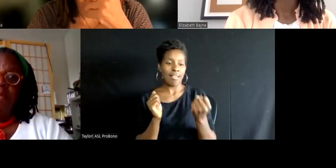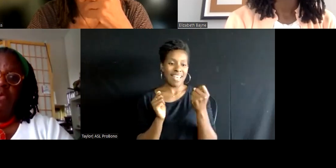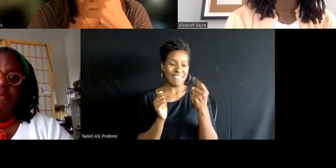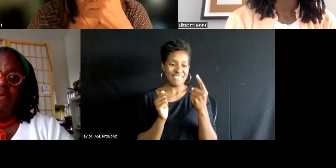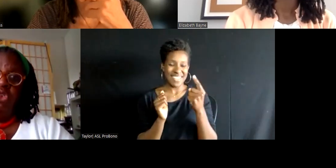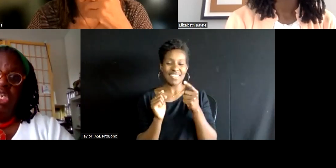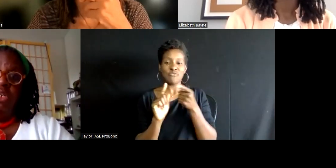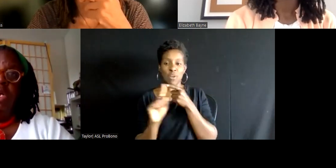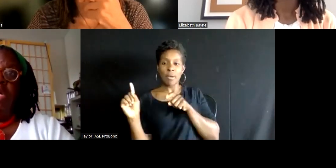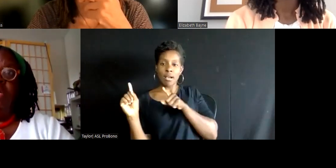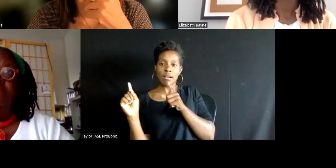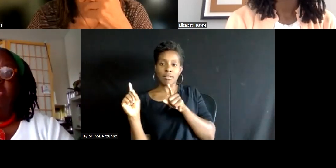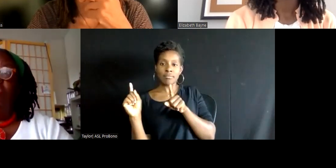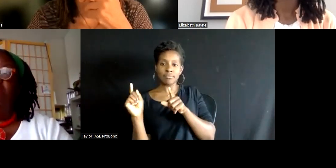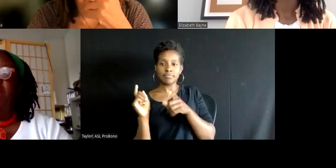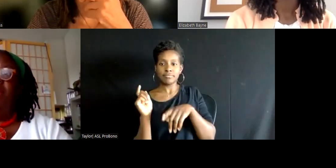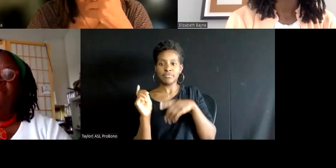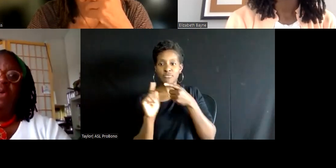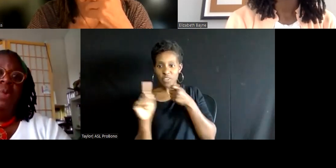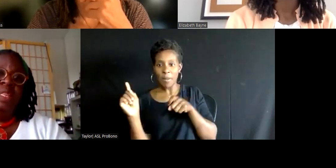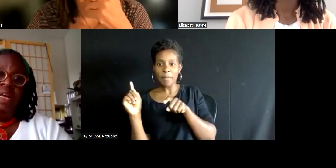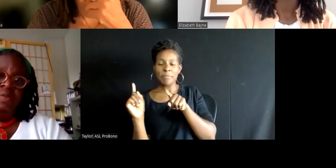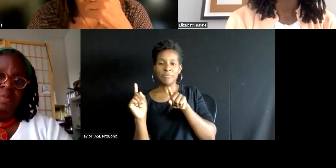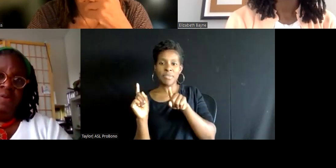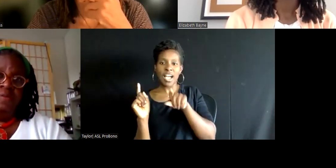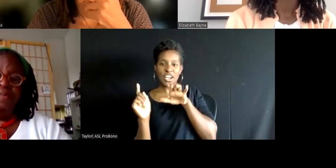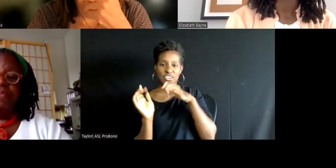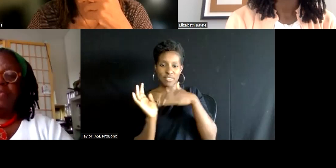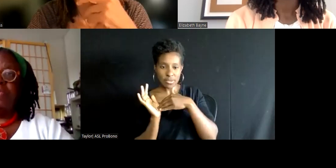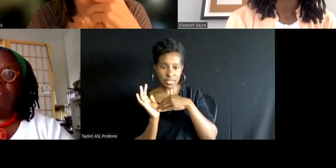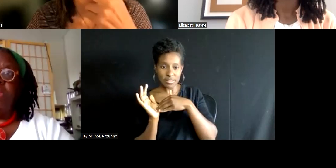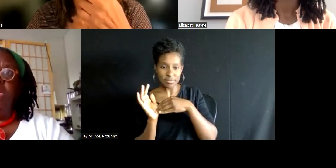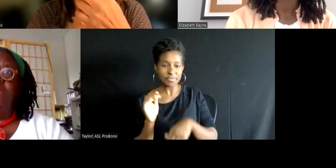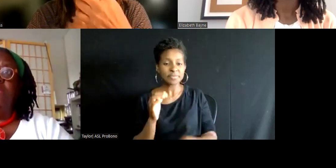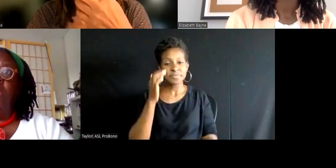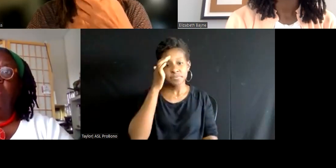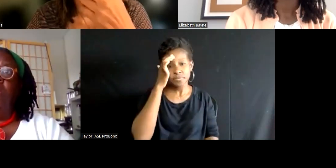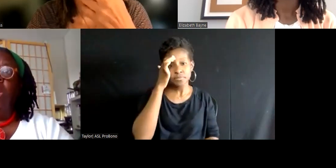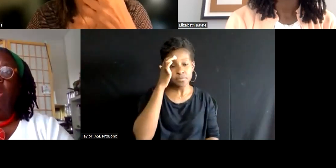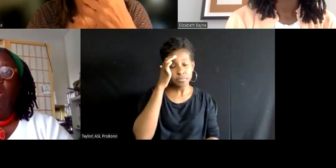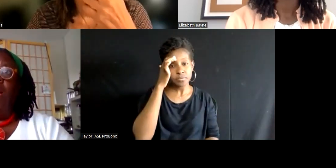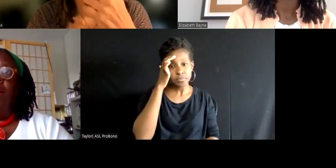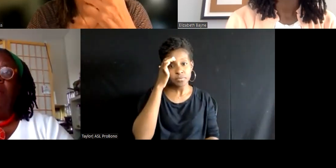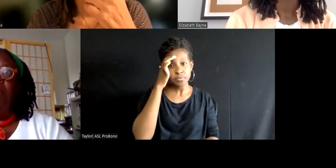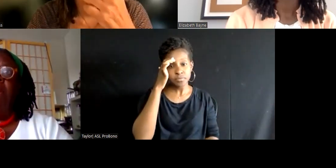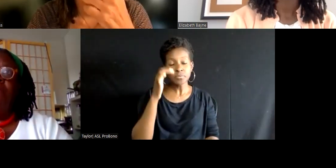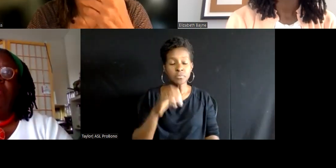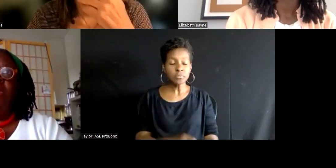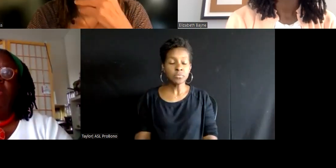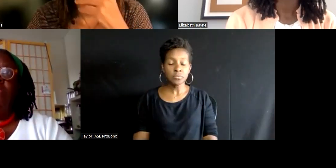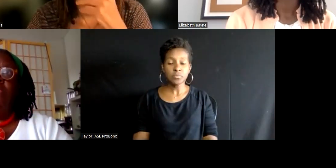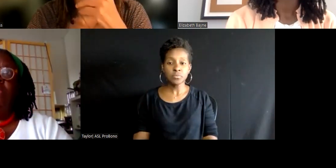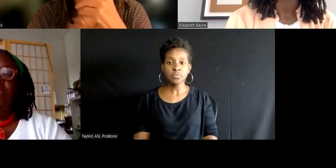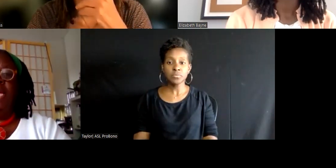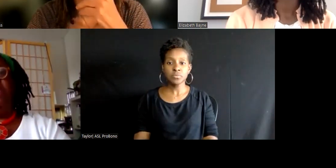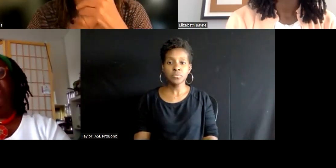who die before their first year is measured by every 1,000 births. So both